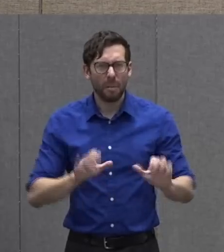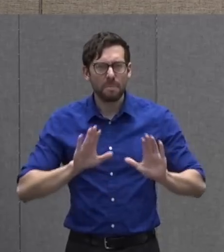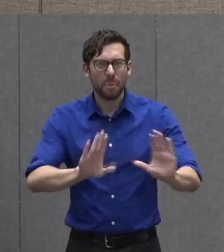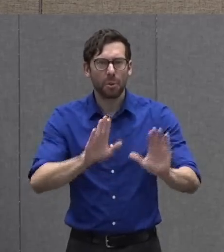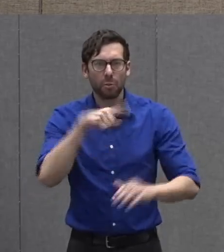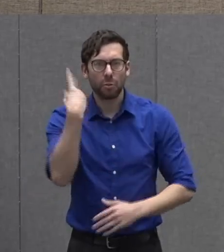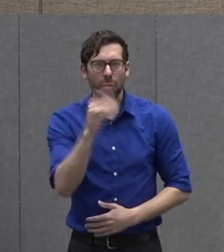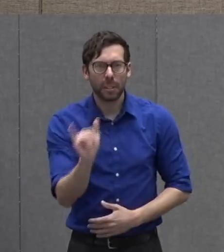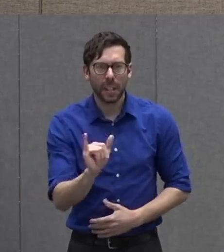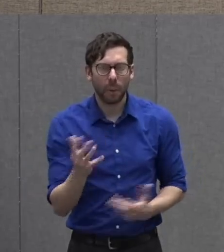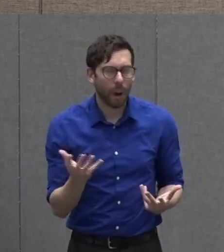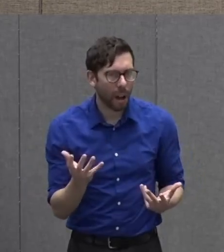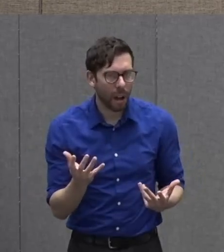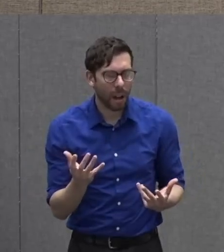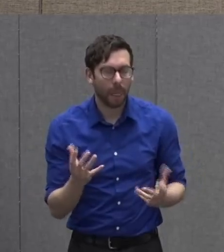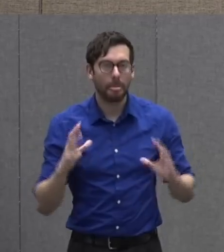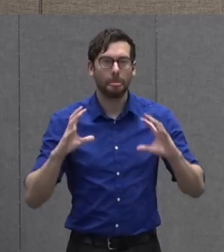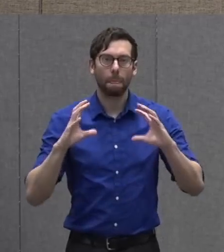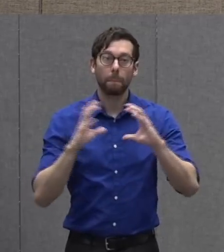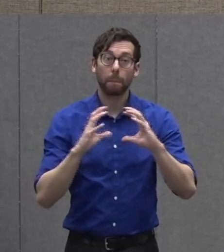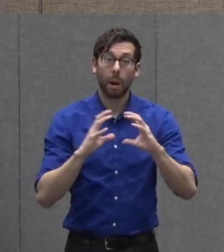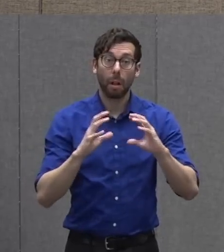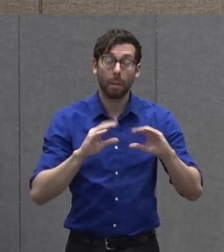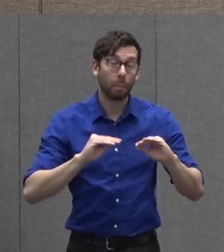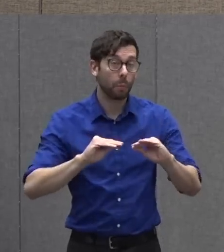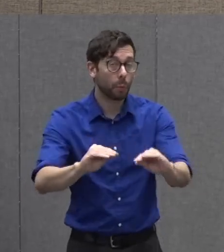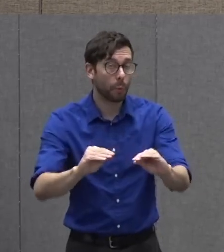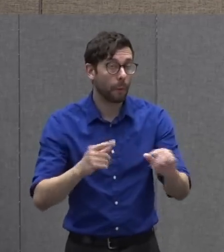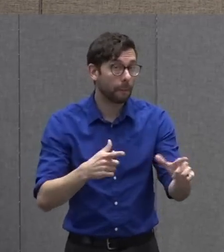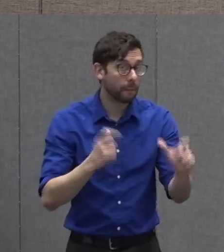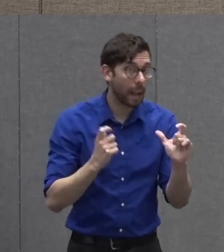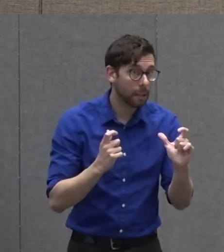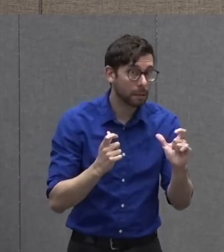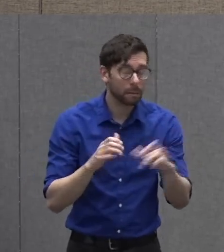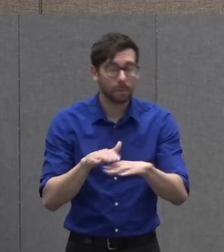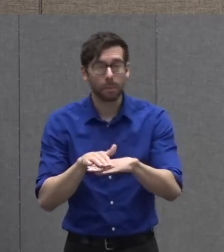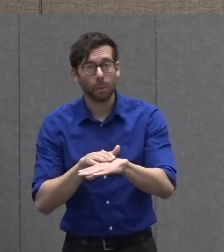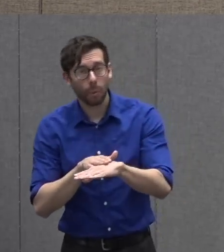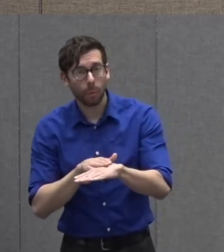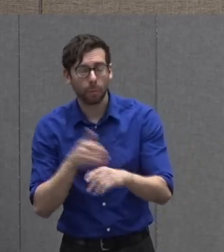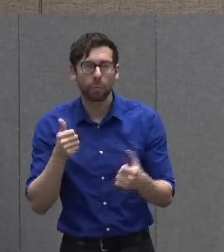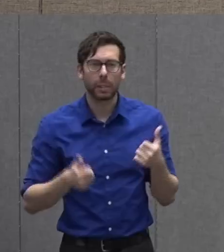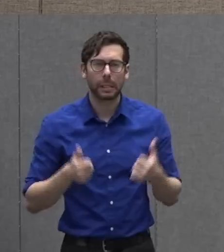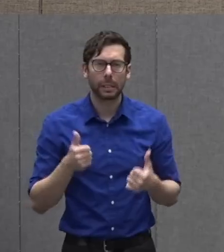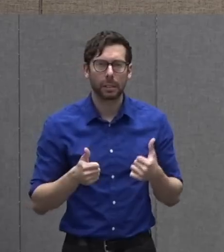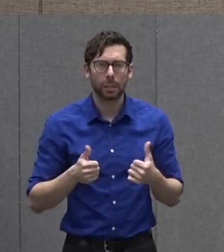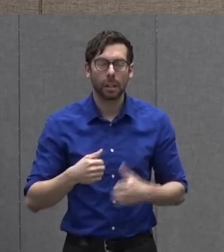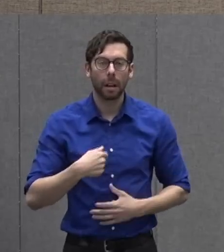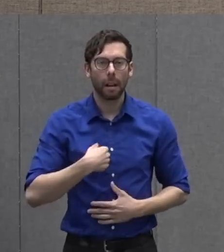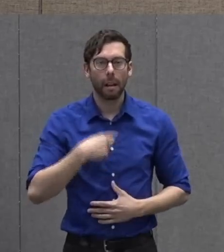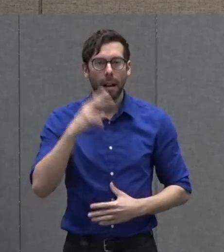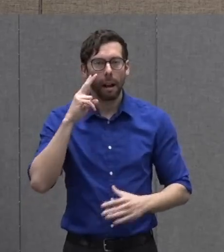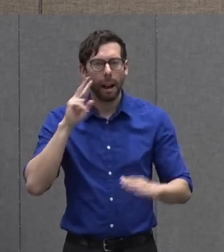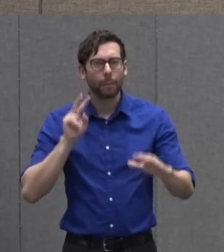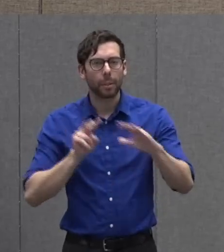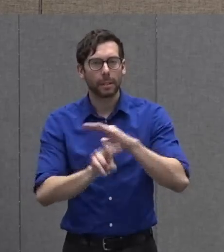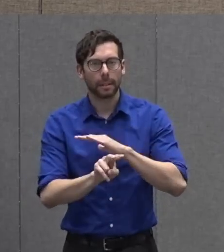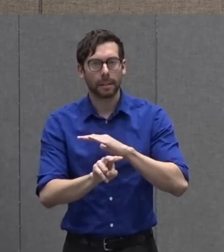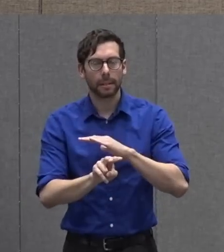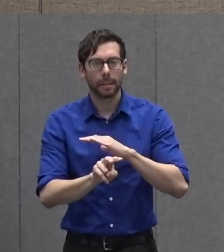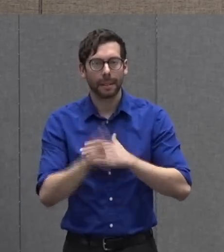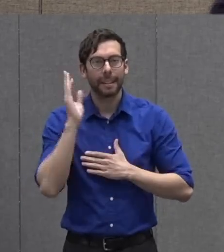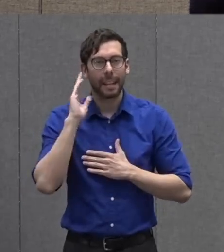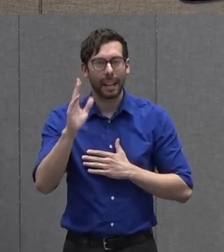it move slow? I predict, what do you predict? That it would